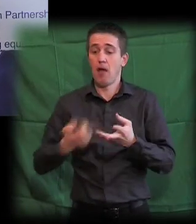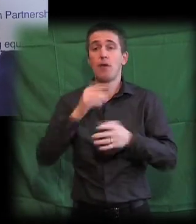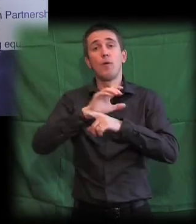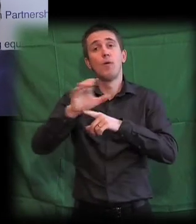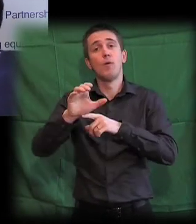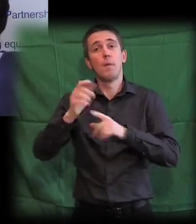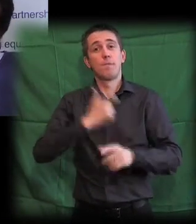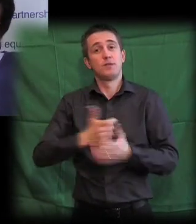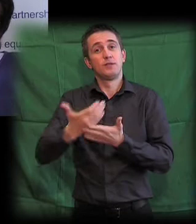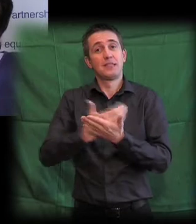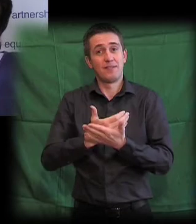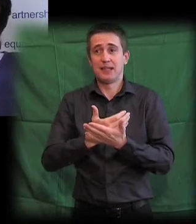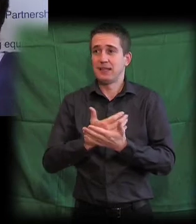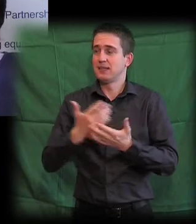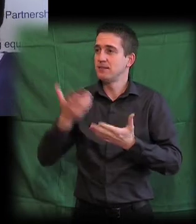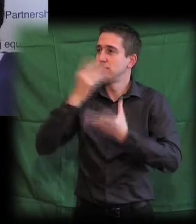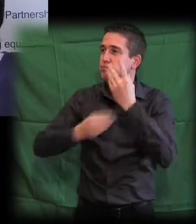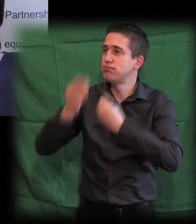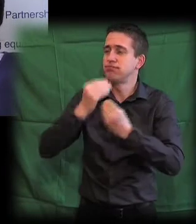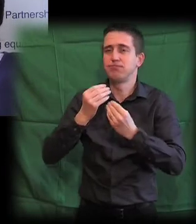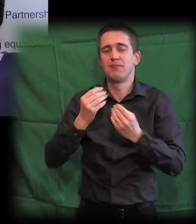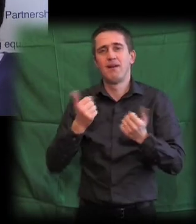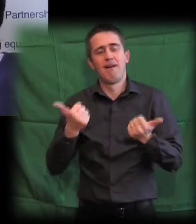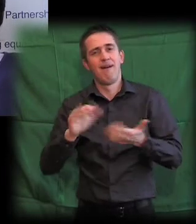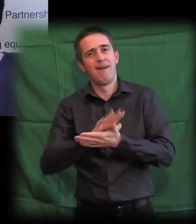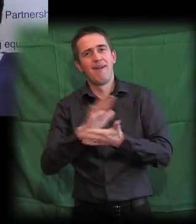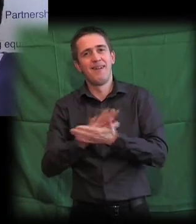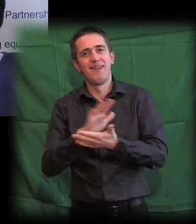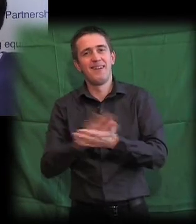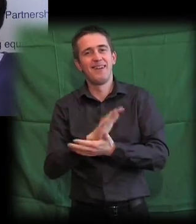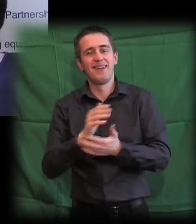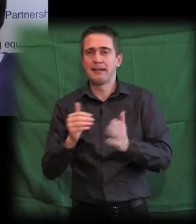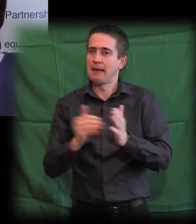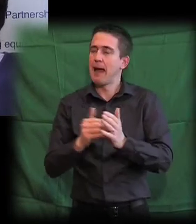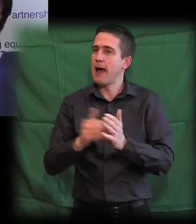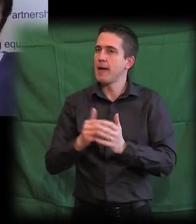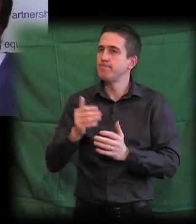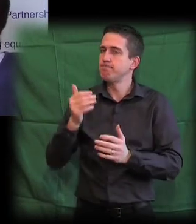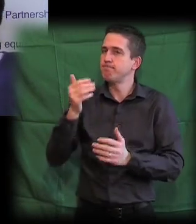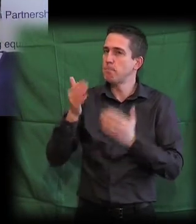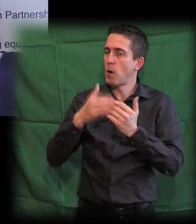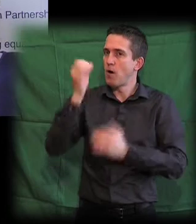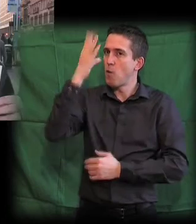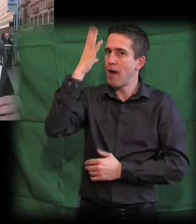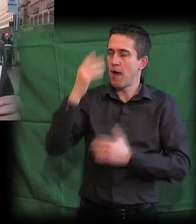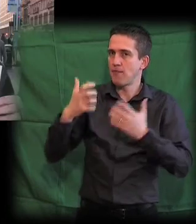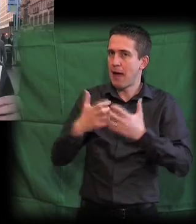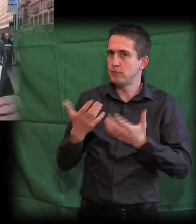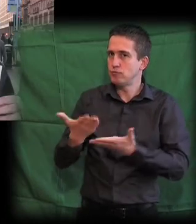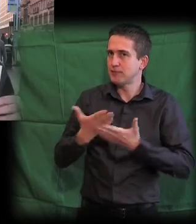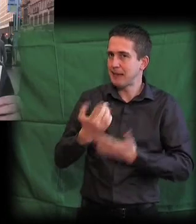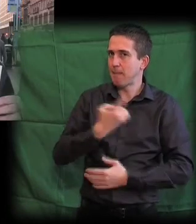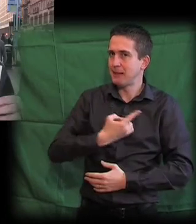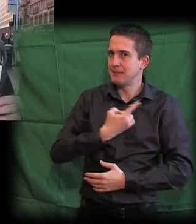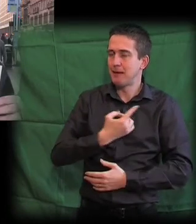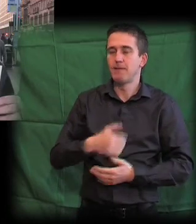was great fun, but I learned a lot at the same time. I'm now very aware of what I can do to protect myself. My